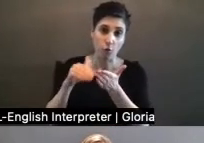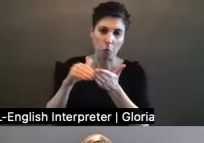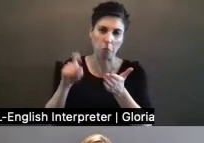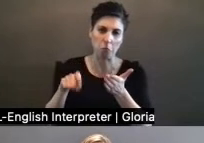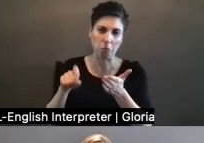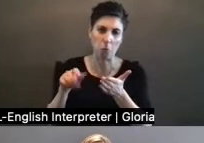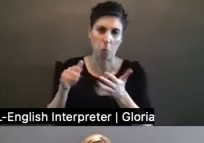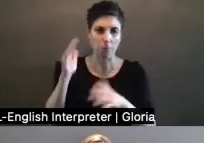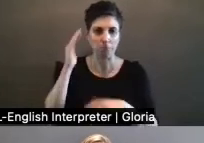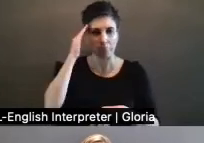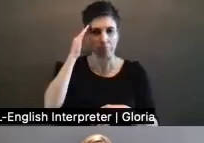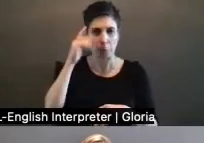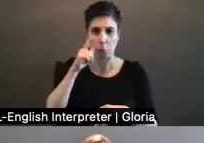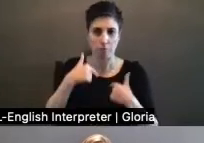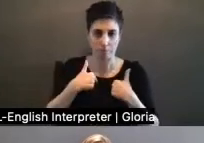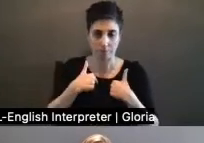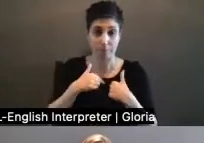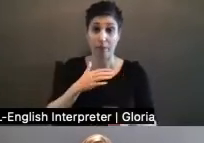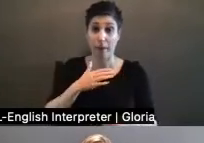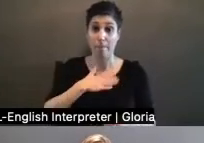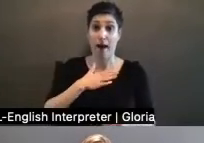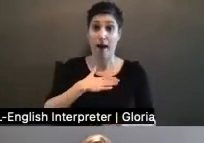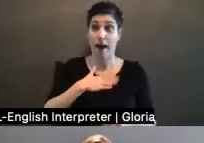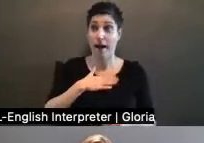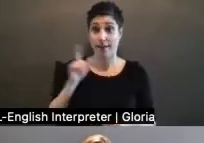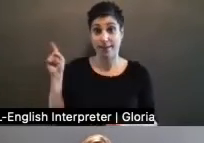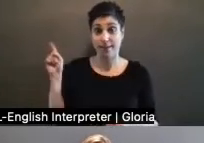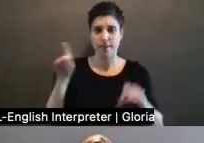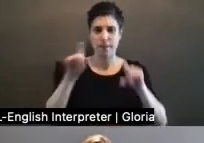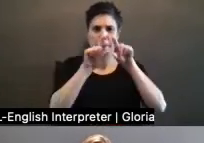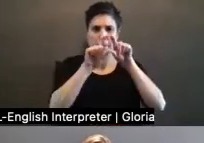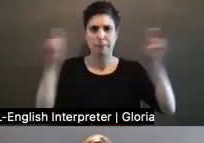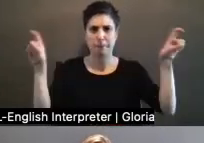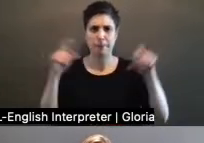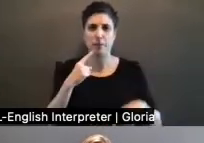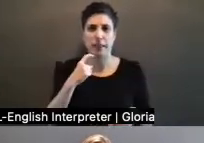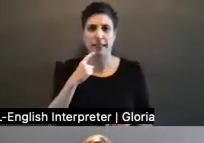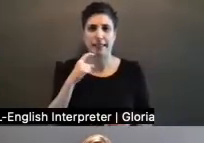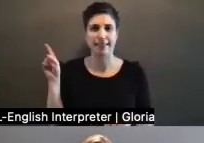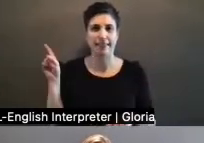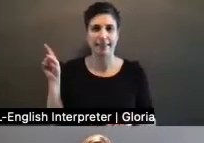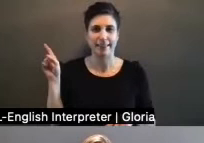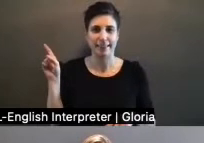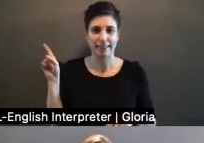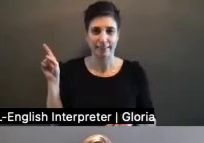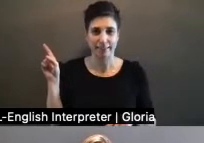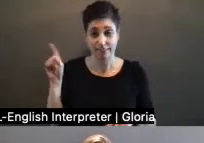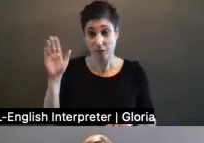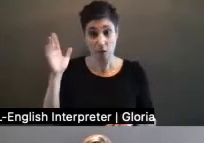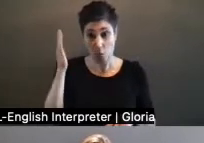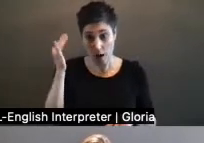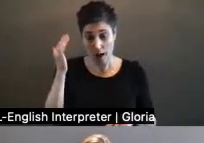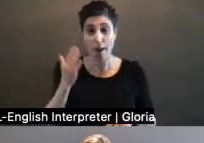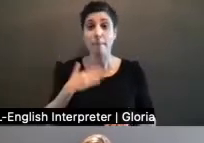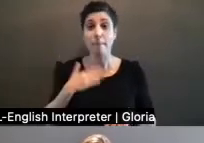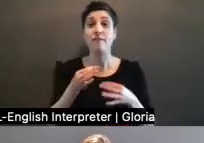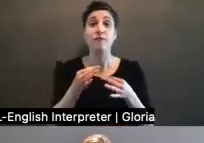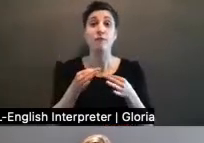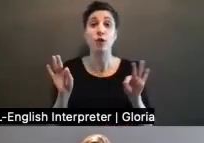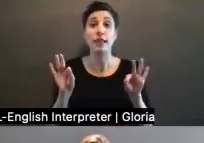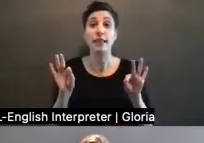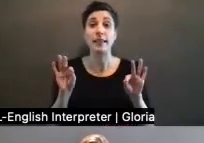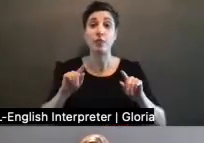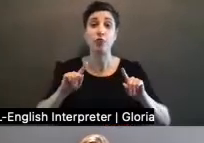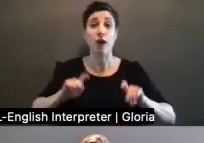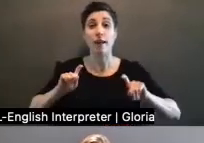screen is a very big red line. And actually it tells me that my trial is no longer available. So when I